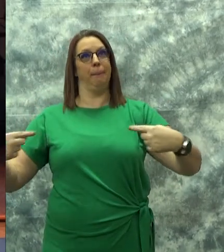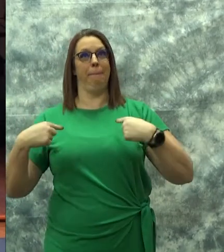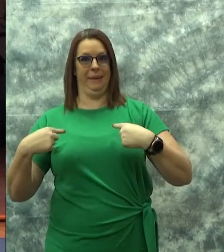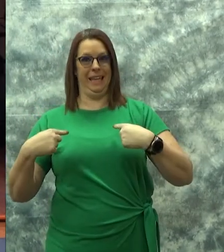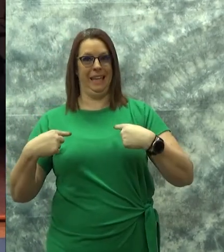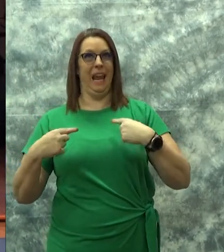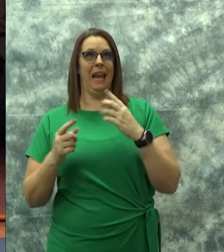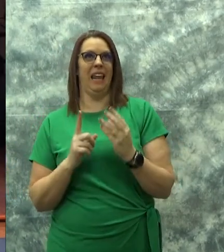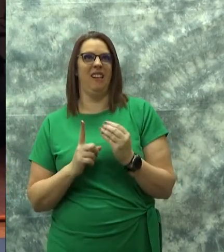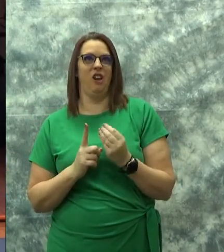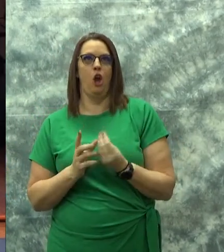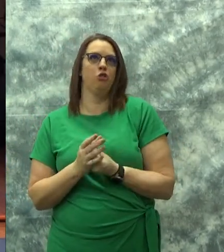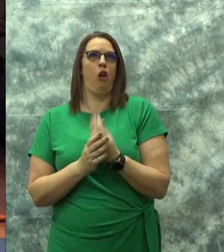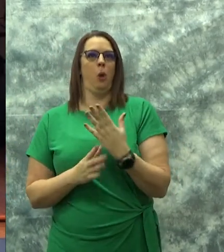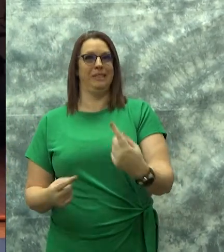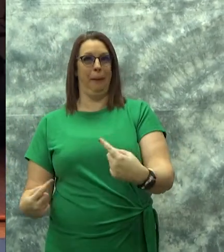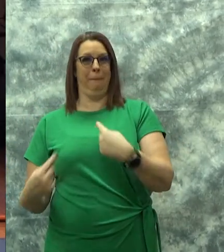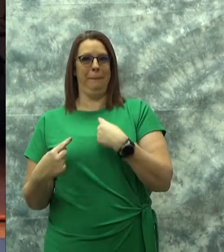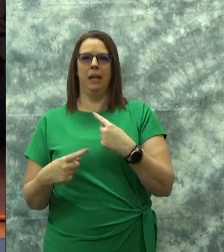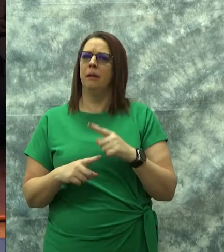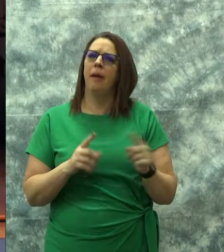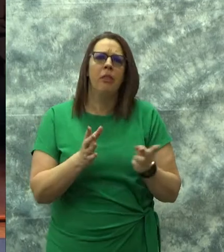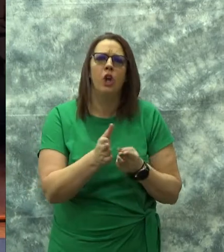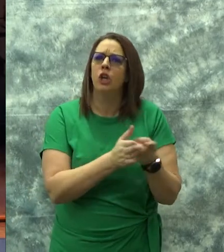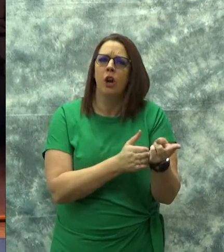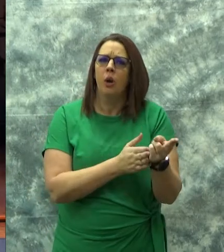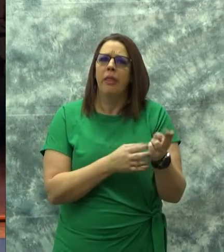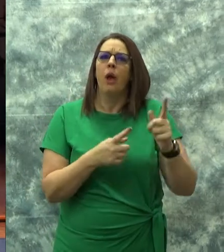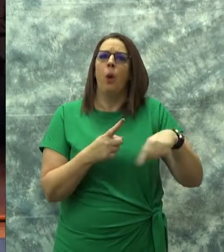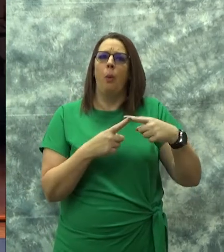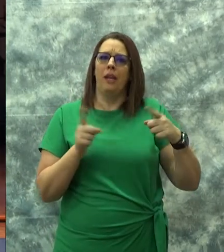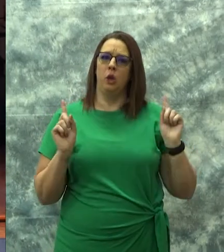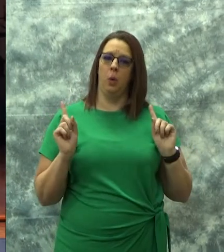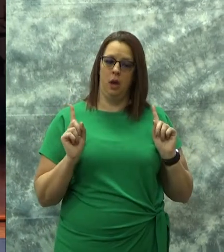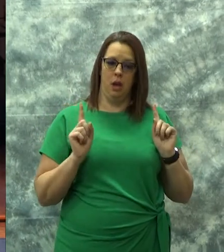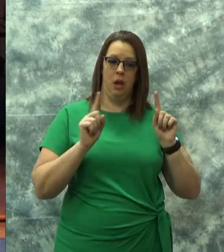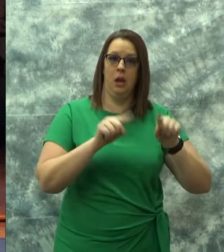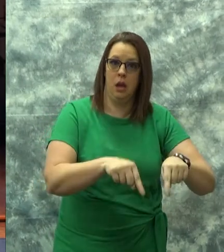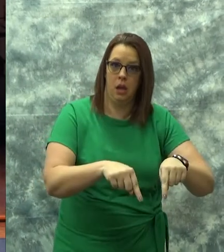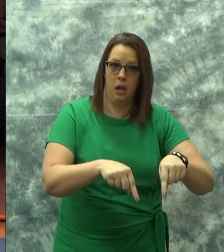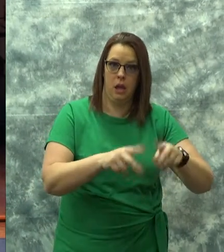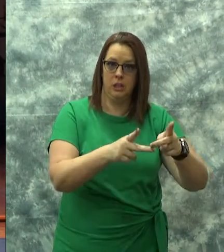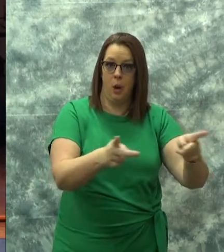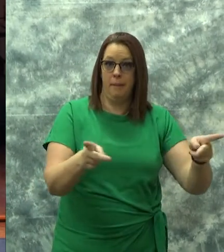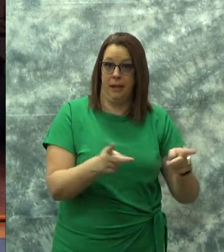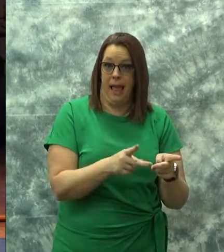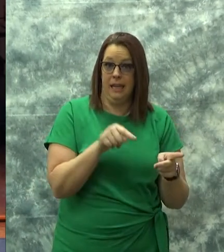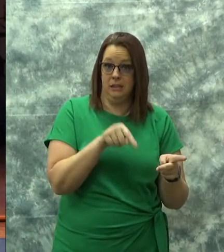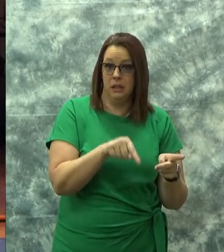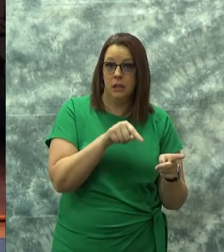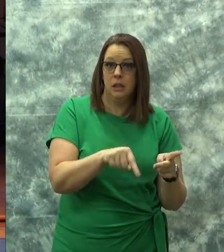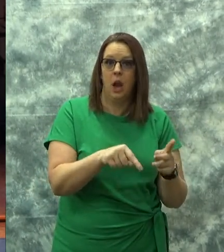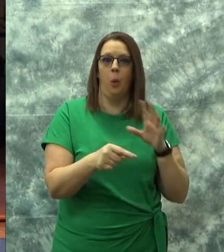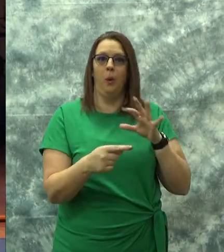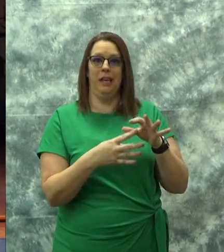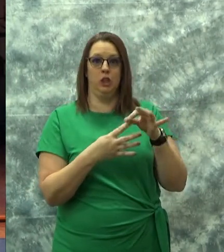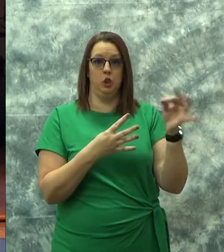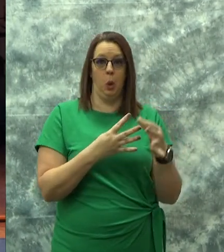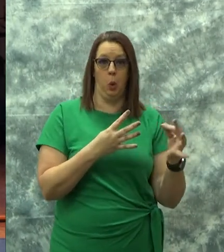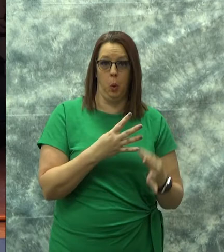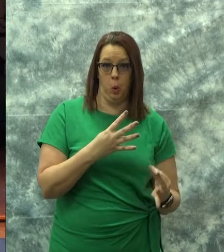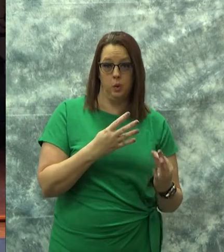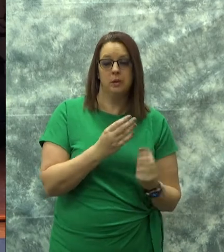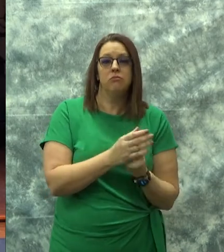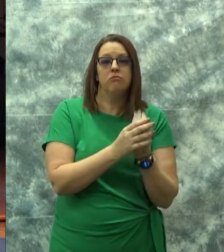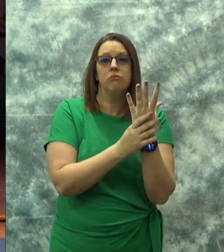it just grows me, it just evolves me. But the truth is that when we come to a place like this for whatever reason, and we choose to grow,